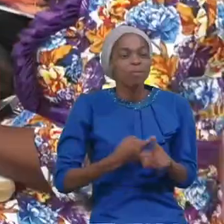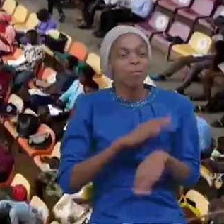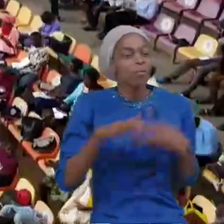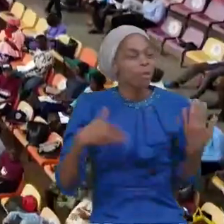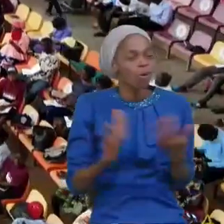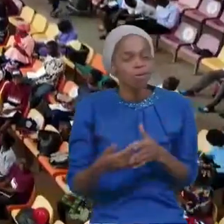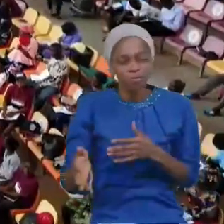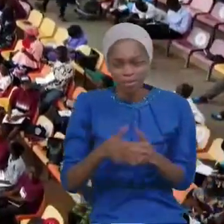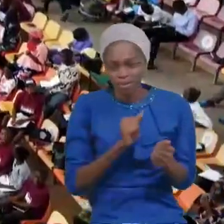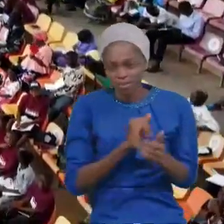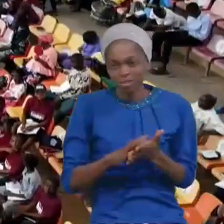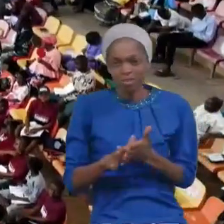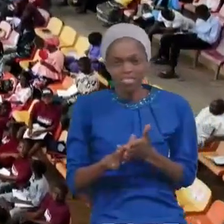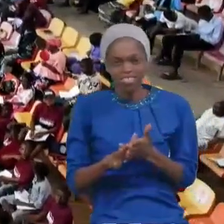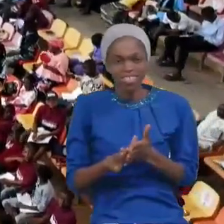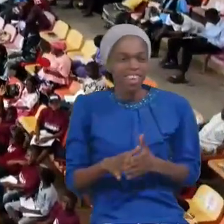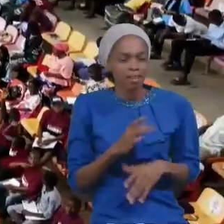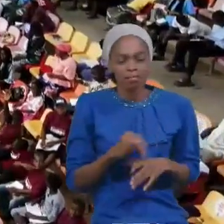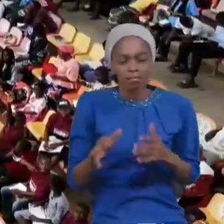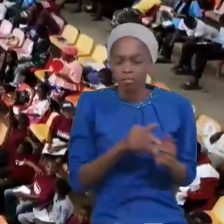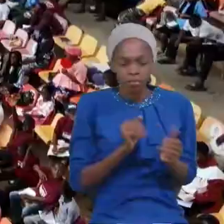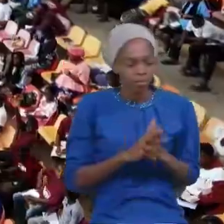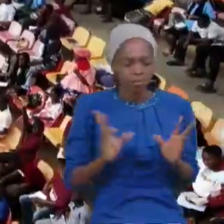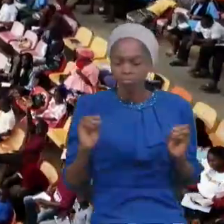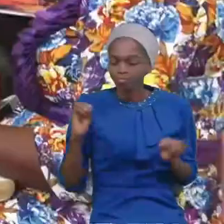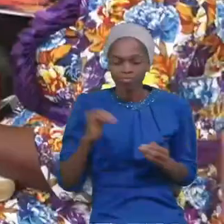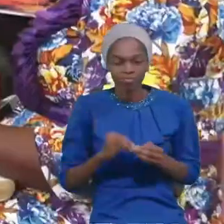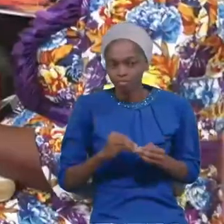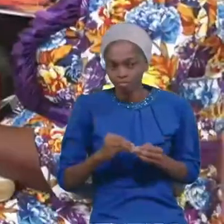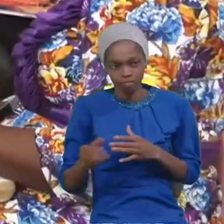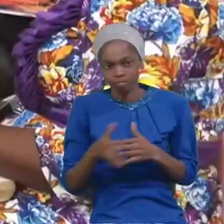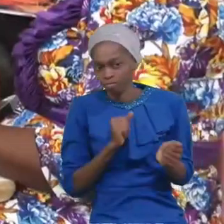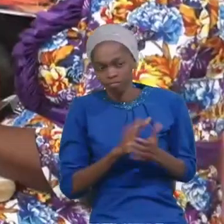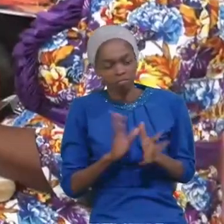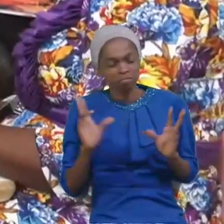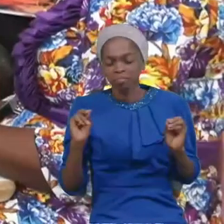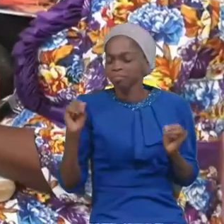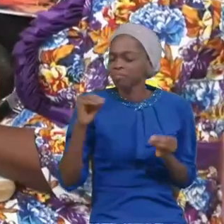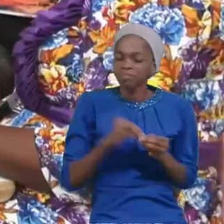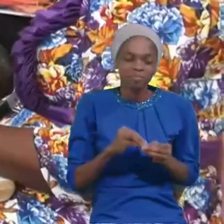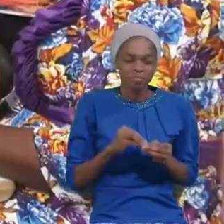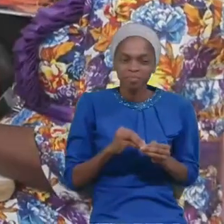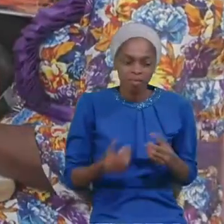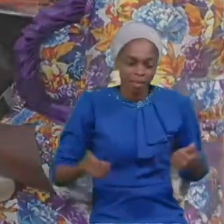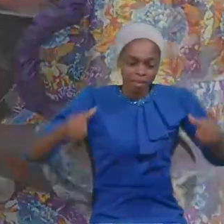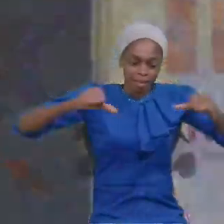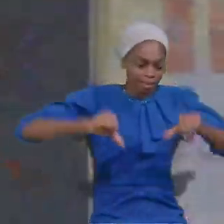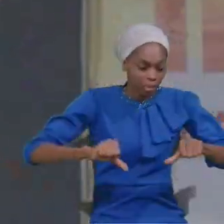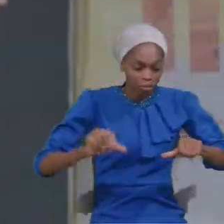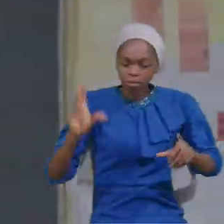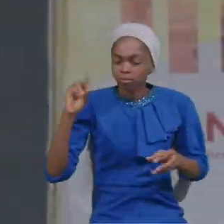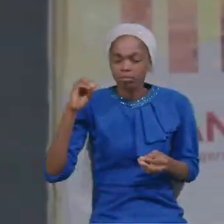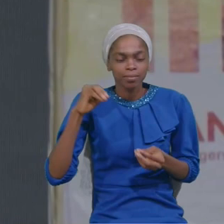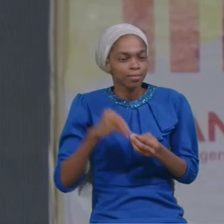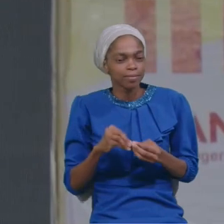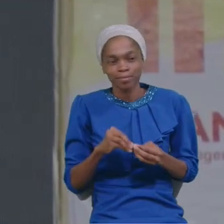more. Damnation no more, because the Lord follows you about. It says,